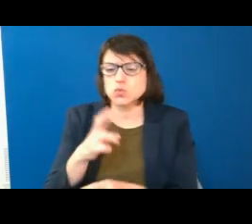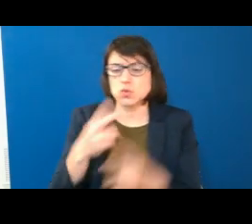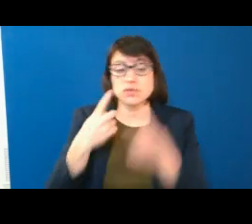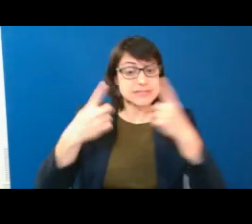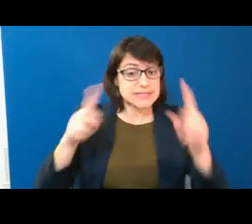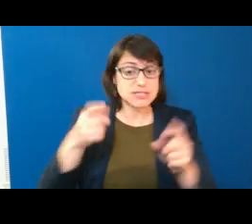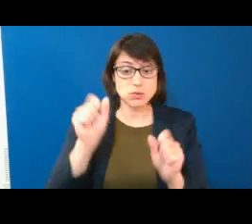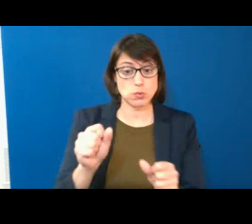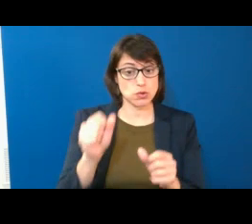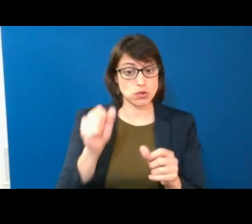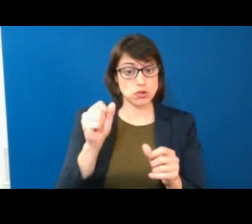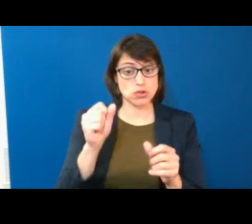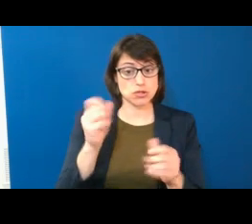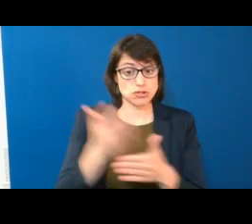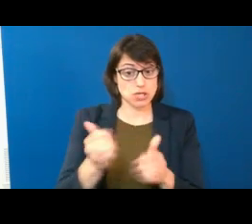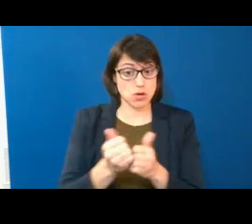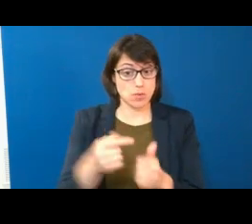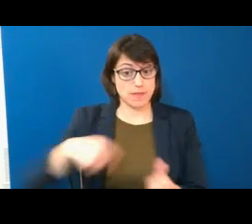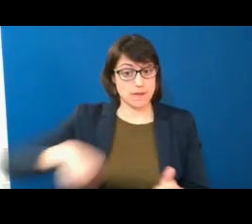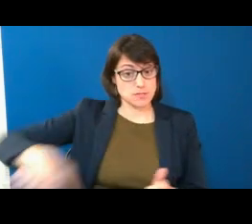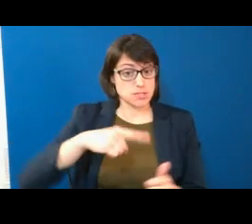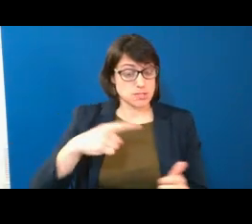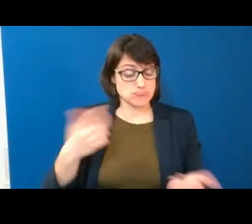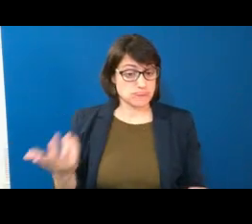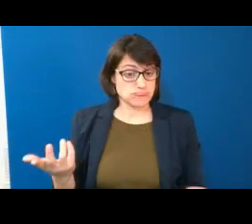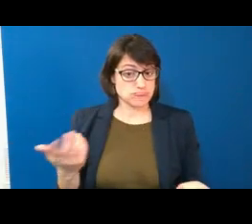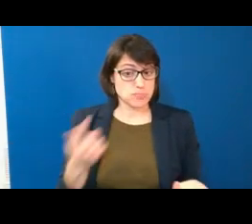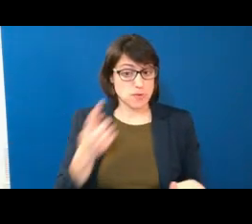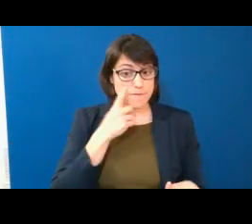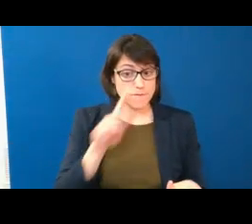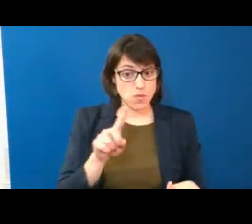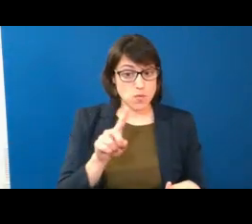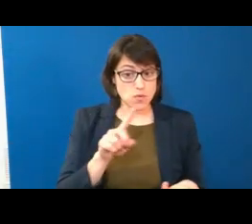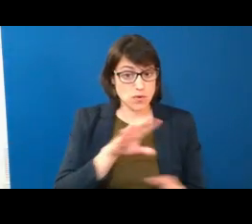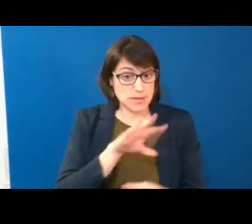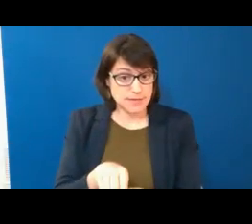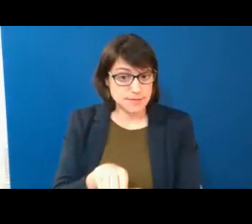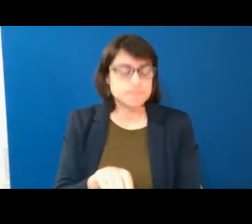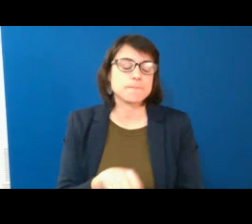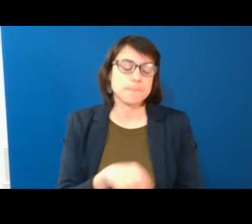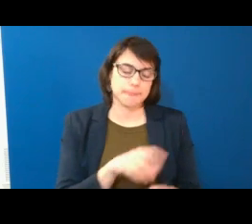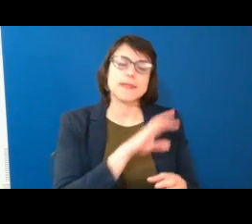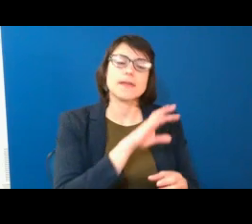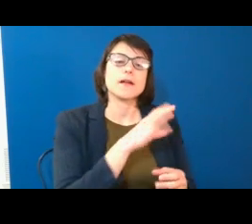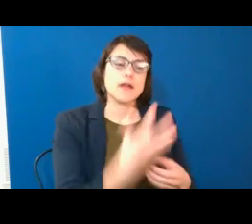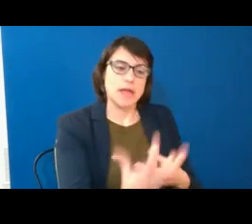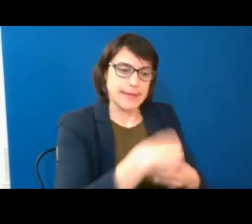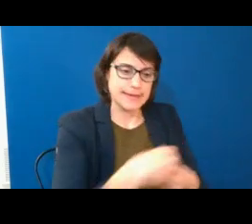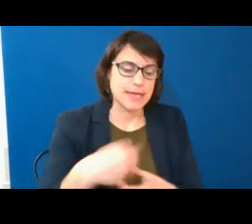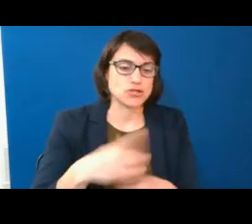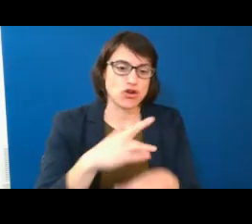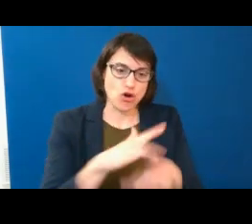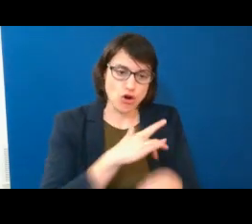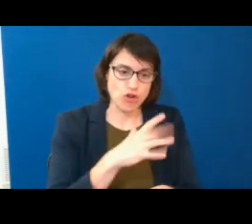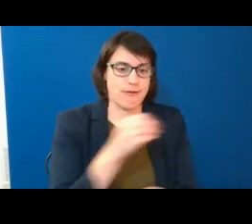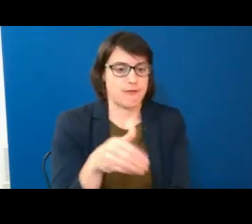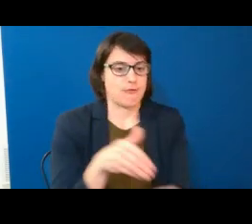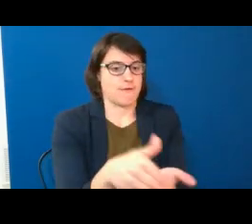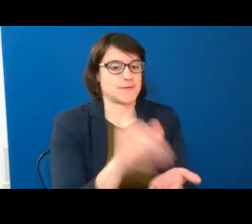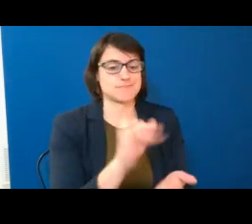for more successfully engaging tribal communities? Engaging early and often is my best